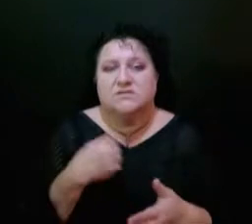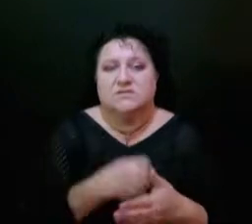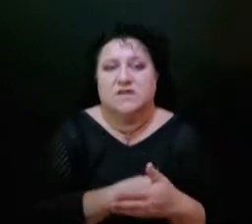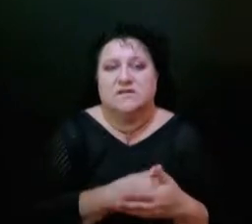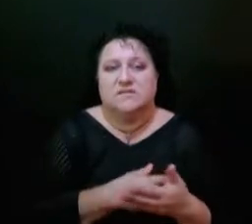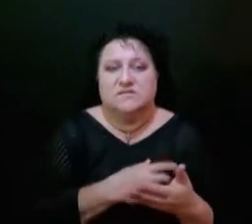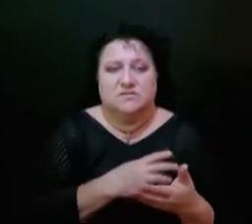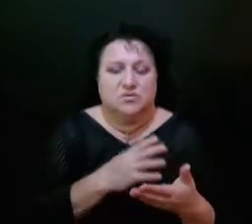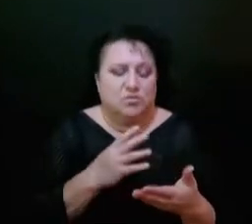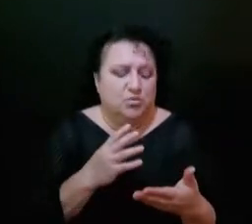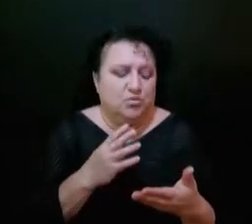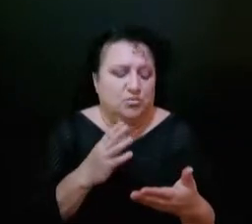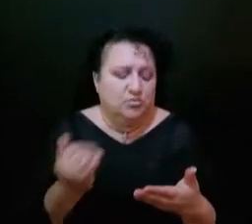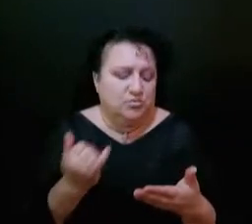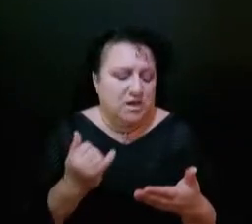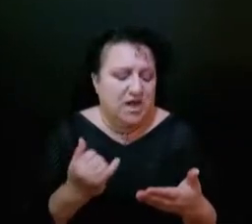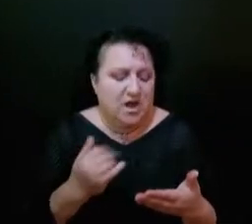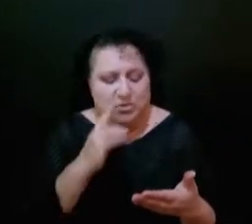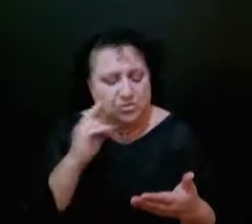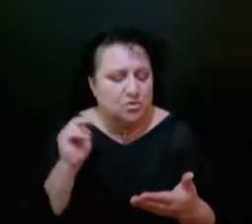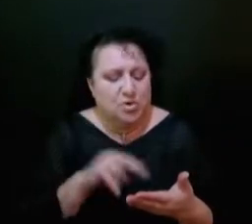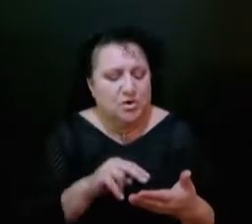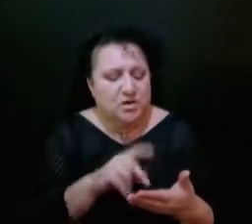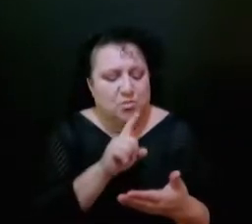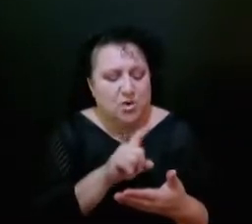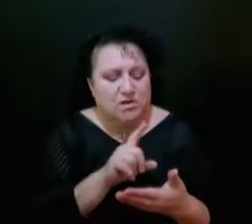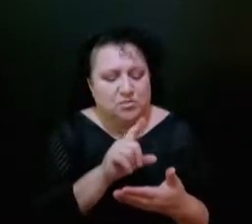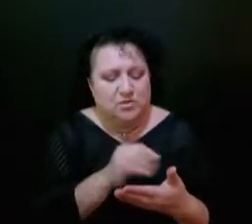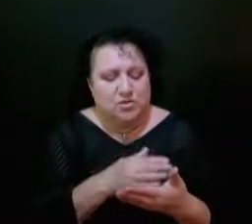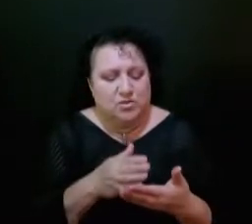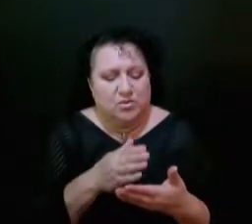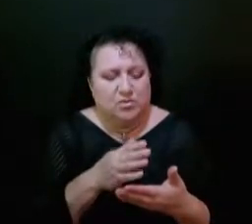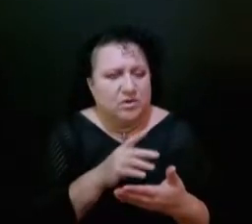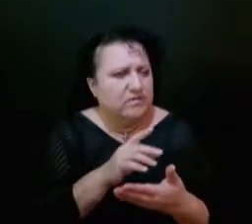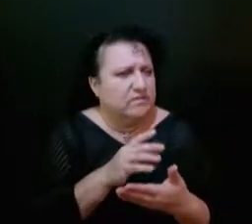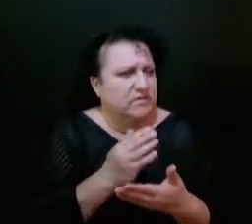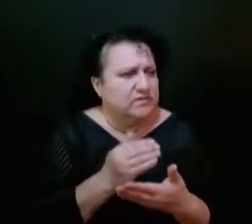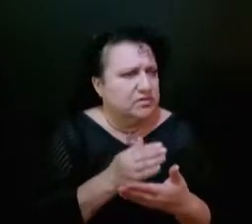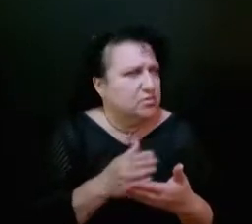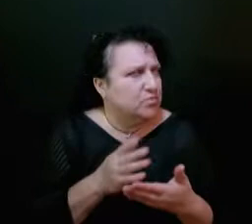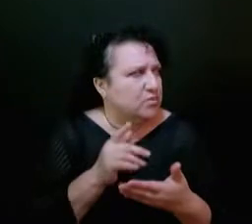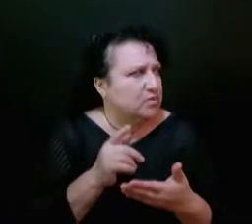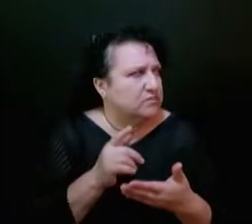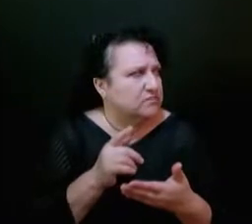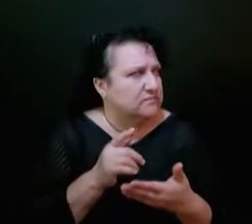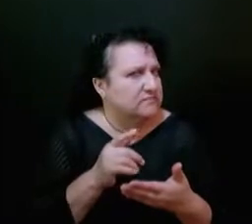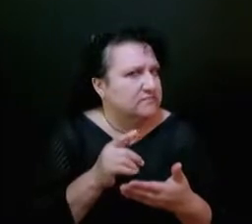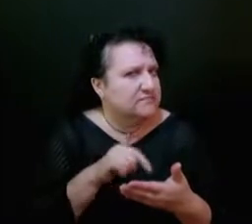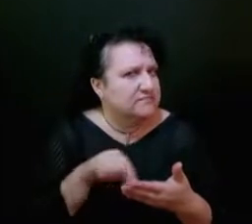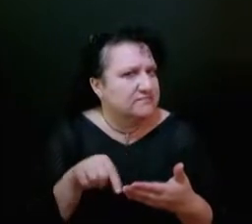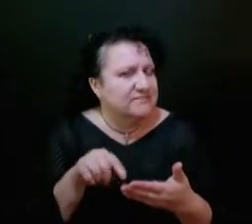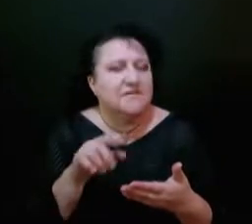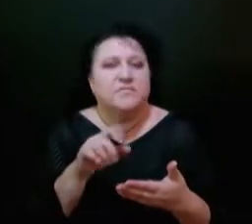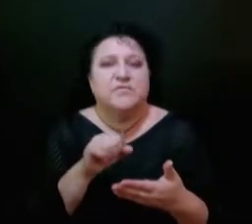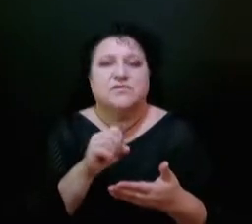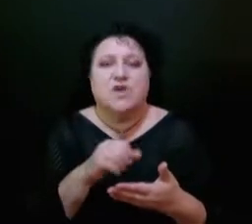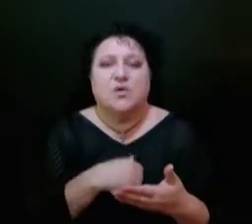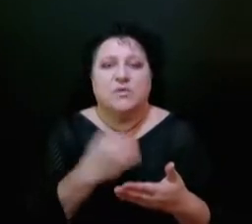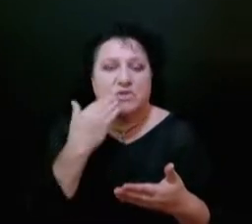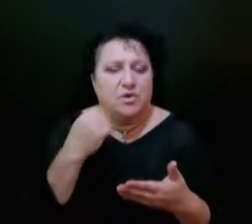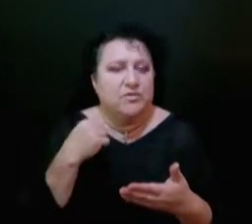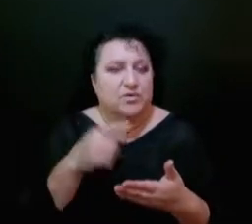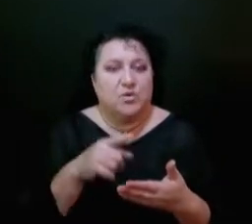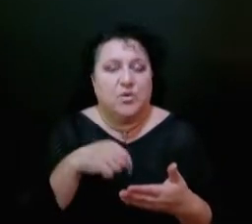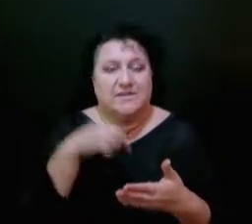1, 15 through 23. I do want to note that Pastor Ben spent two Sundays on 14 verses. So you guys know that we're going pretty deep with